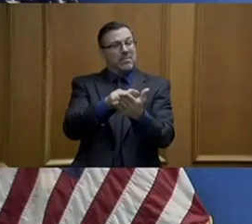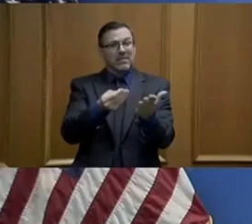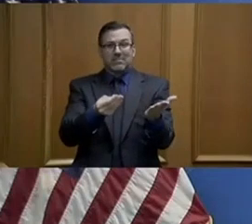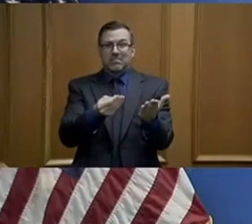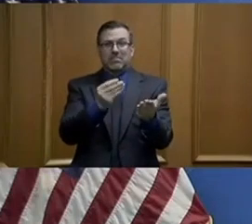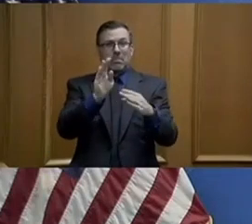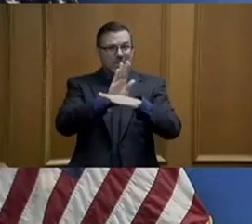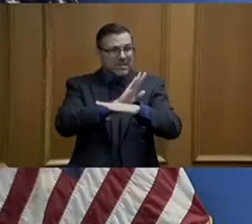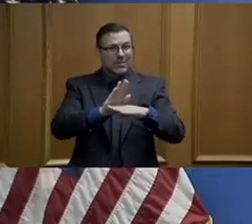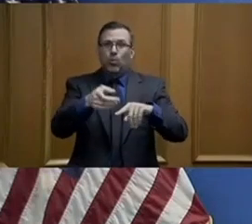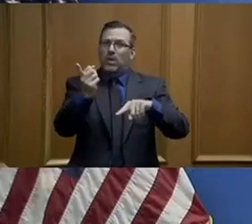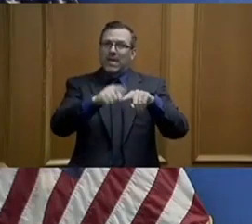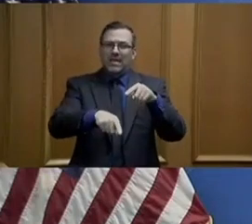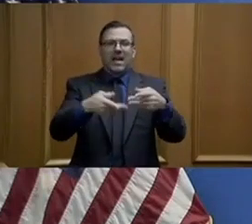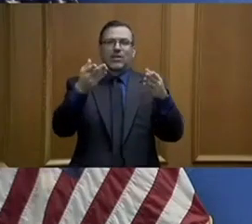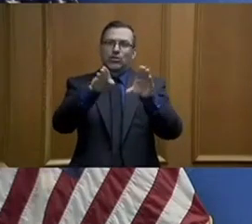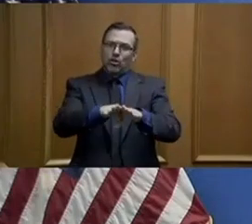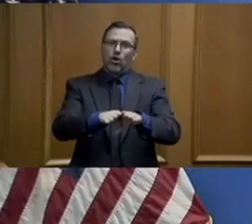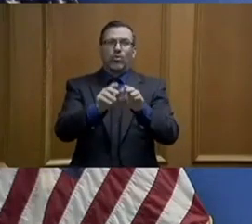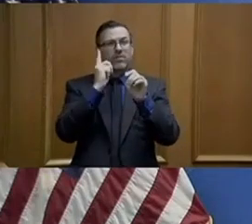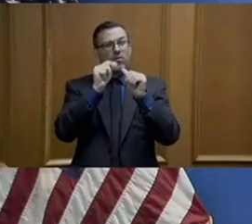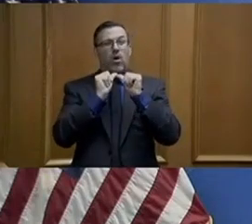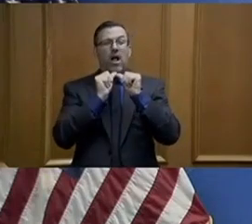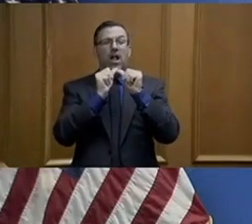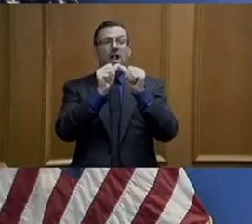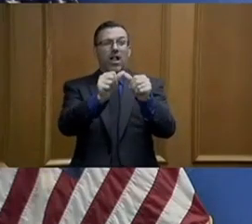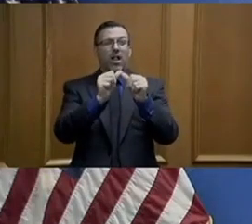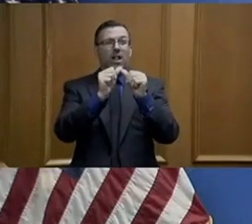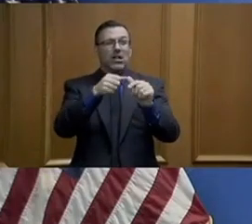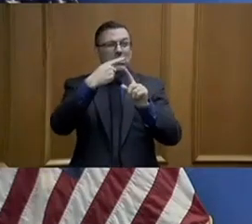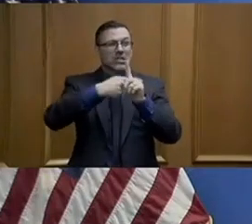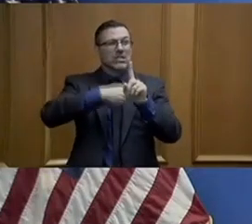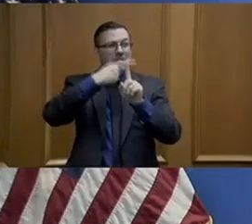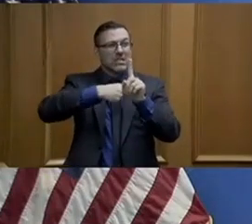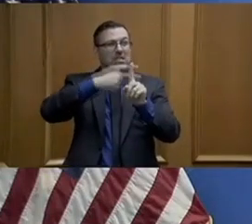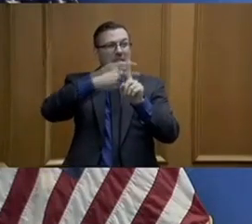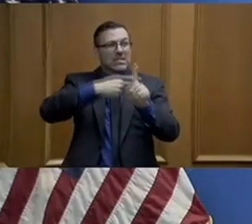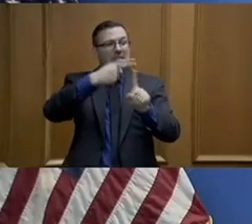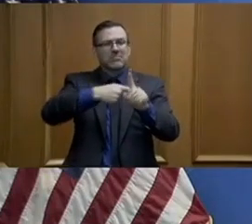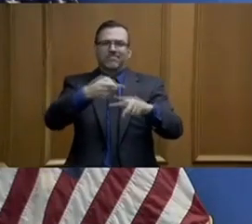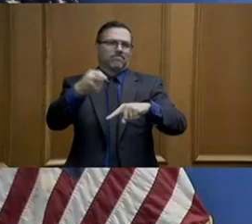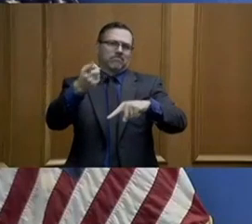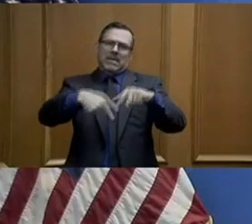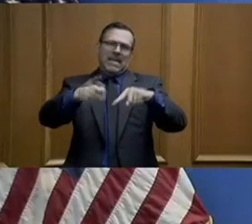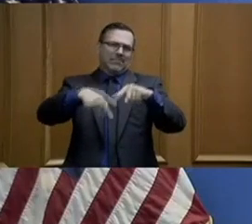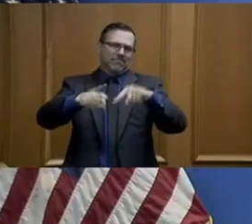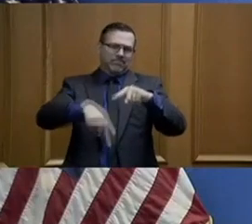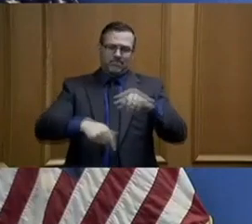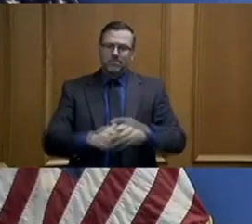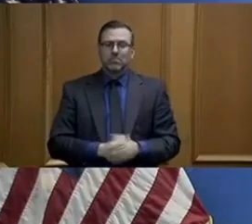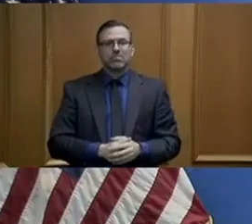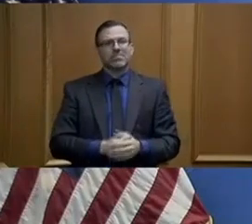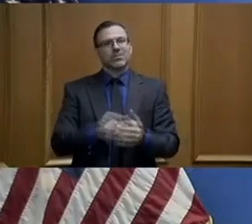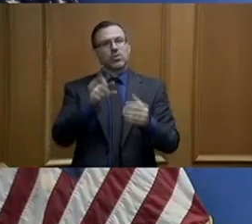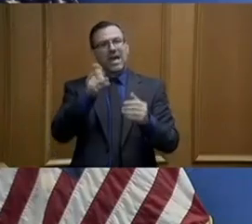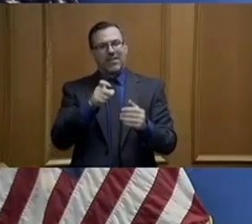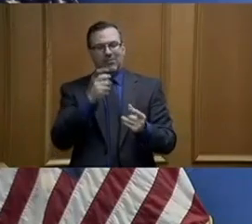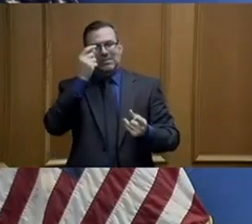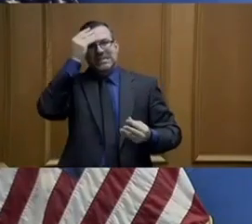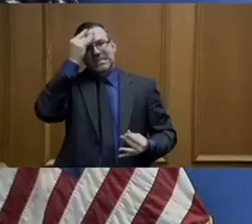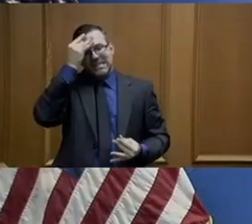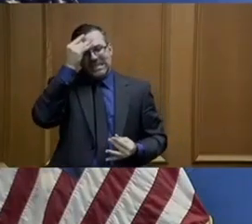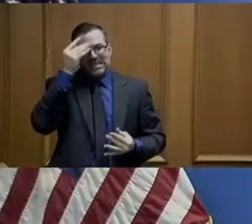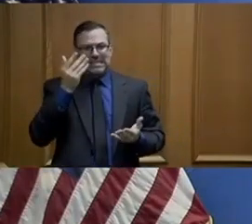for months on end. So we're left with a clear but complicated task. We have to